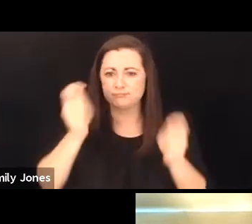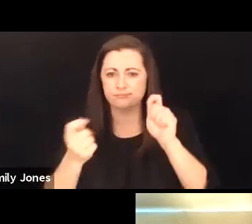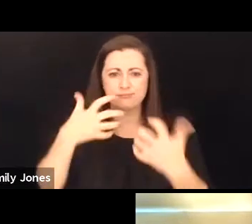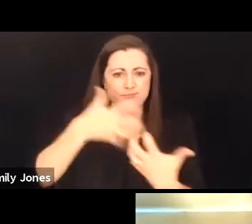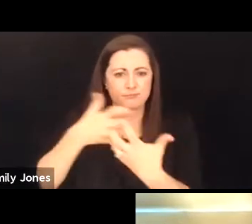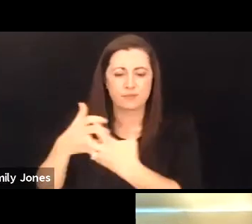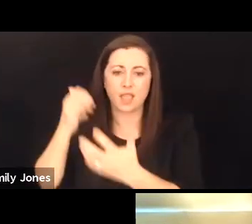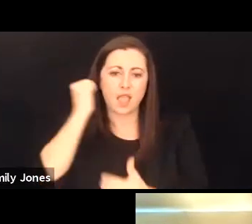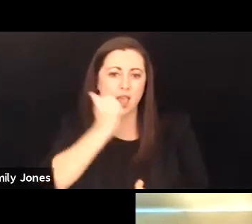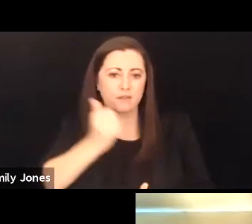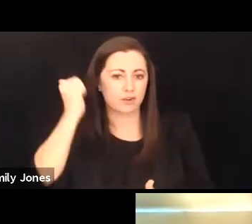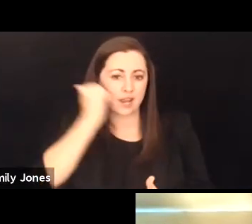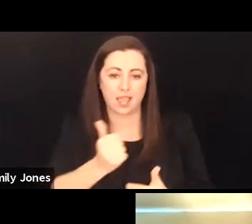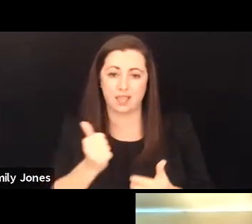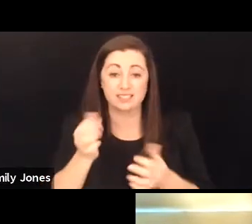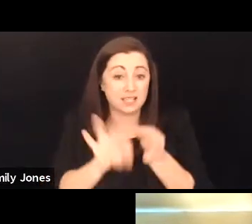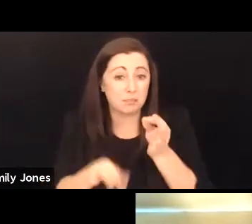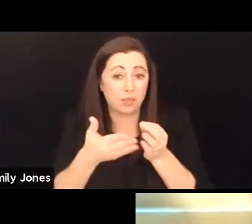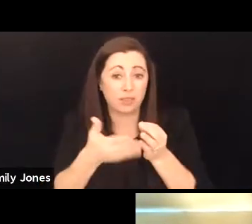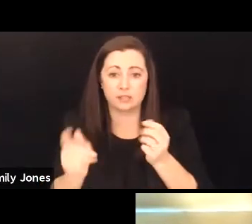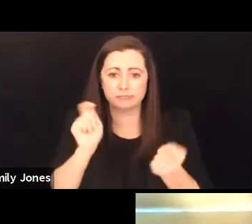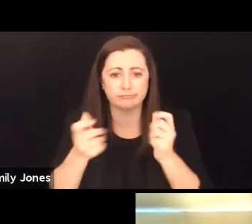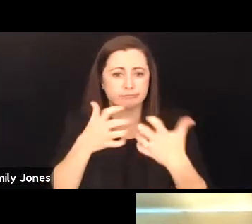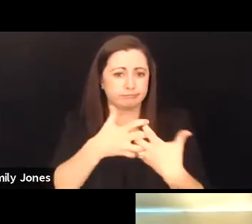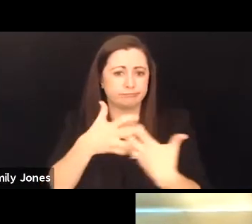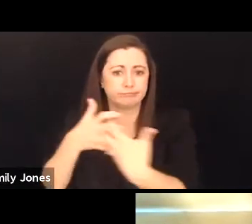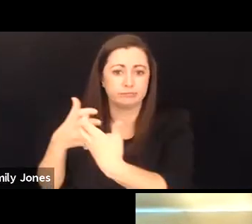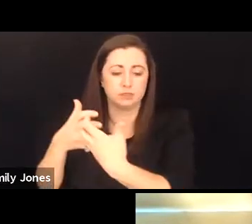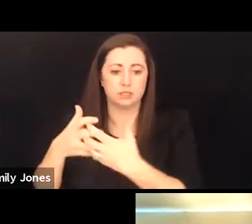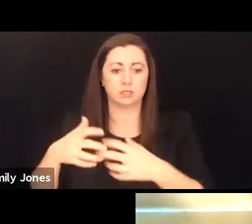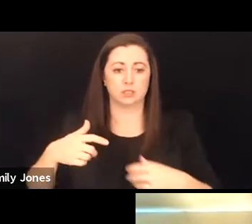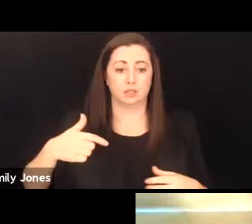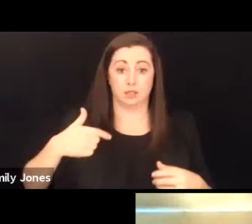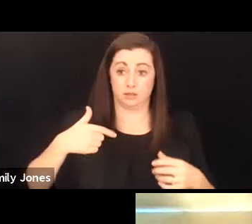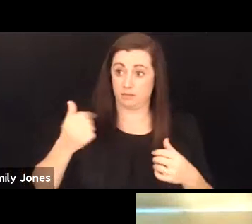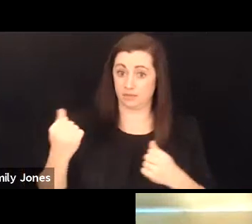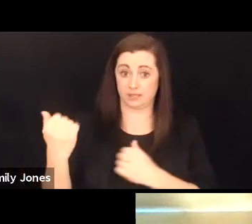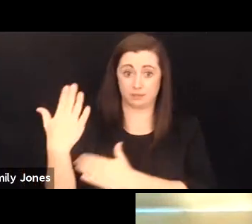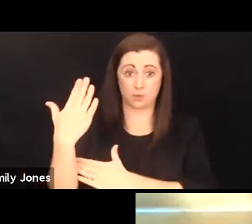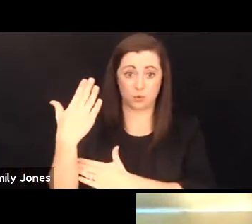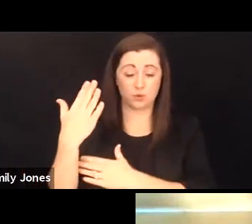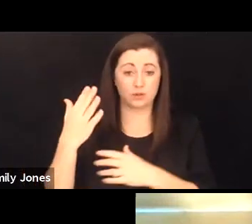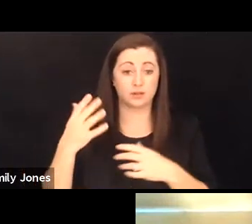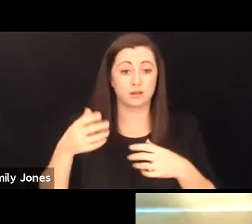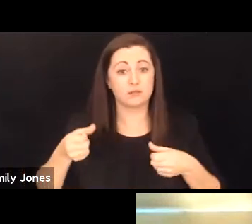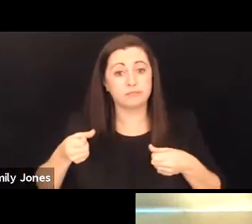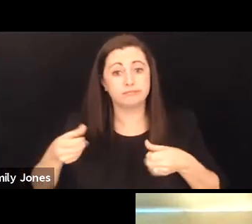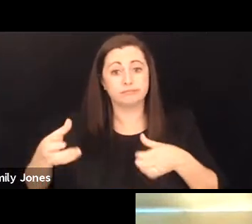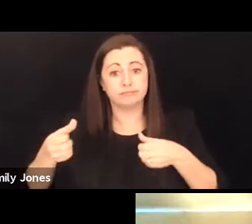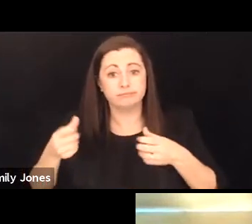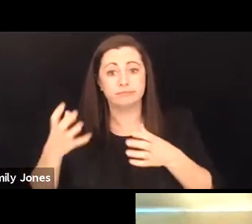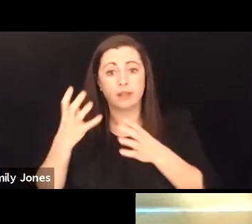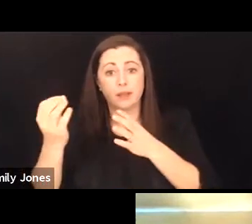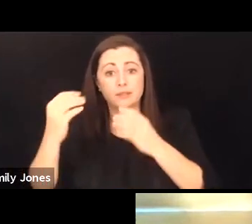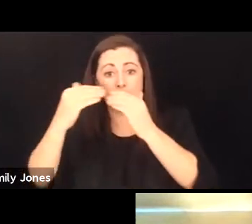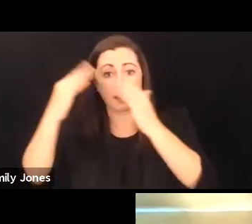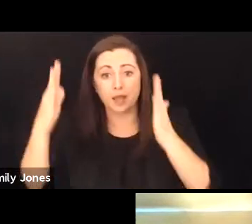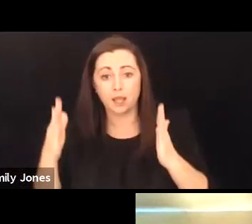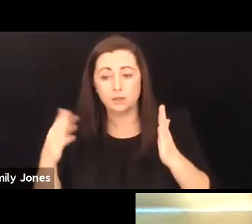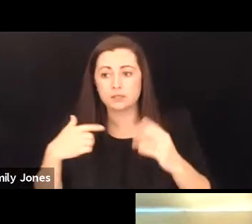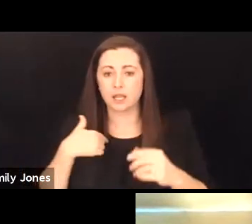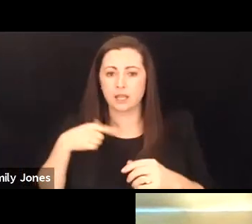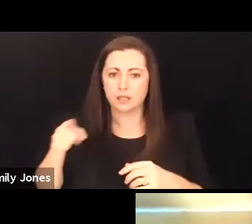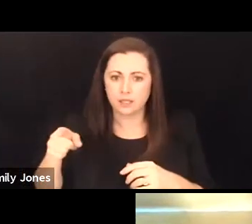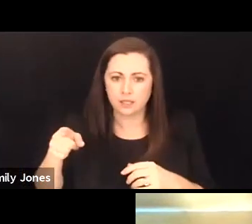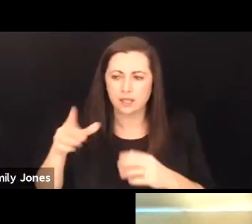know, just very, very simple things. As I rolled out of the house this morning, there's the problem of how do I